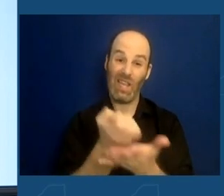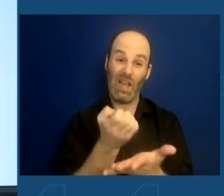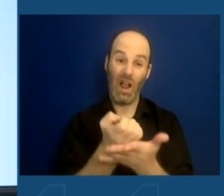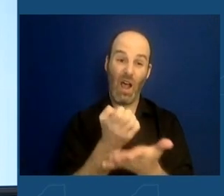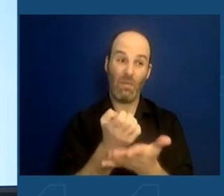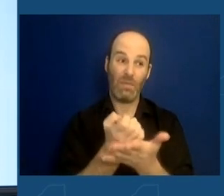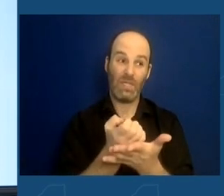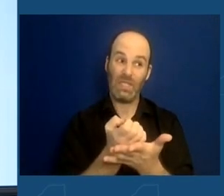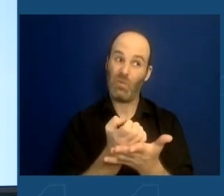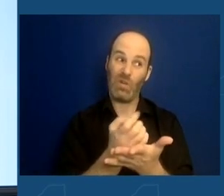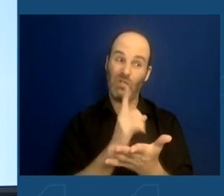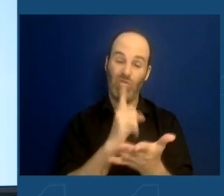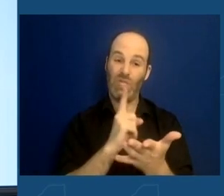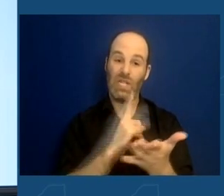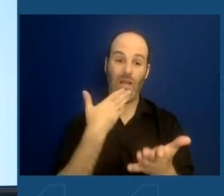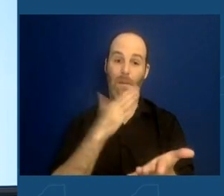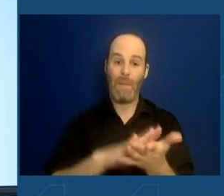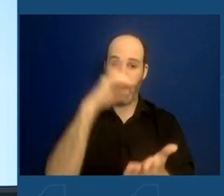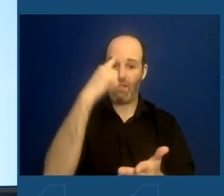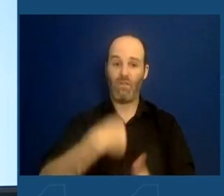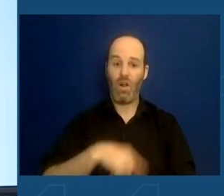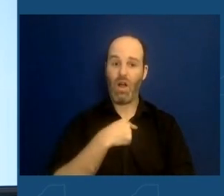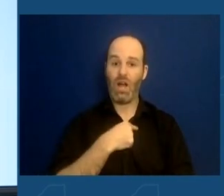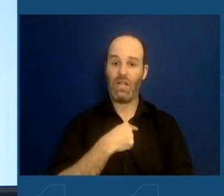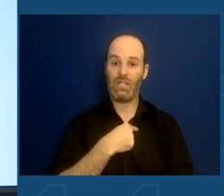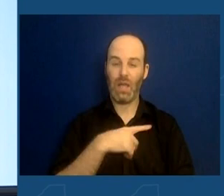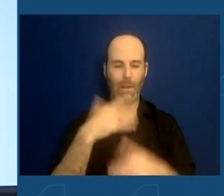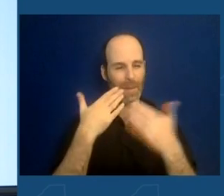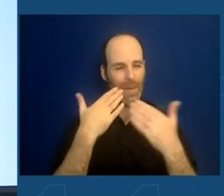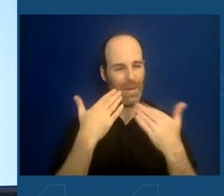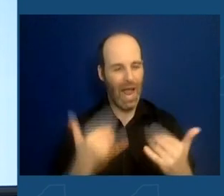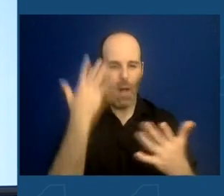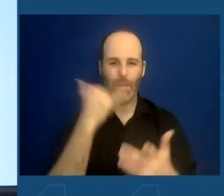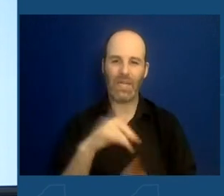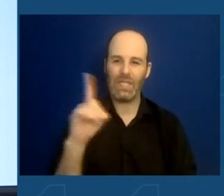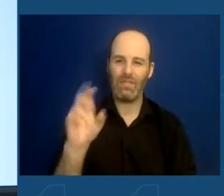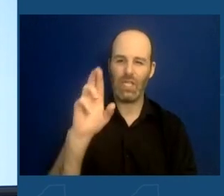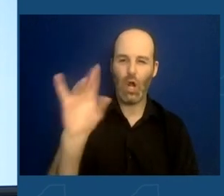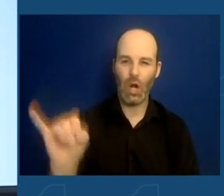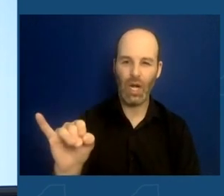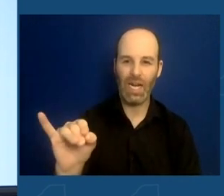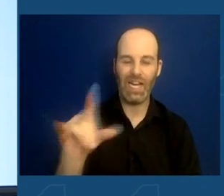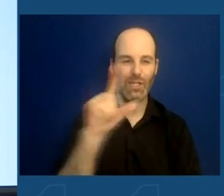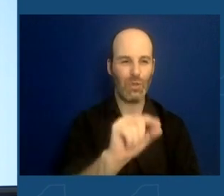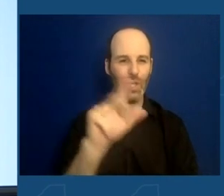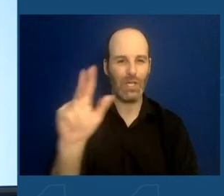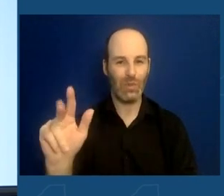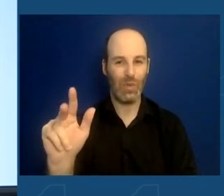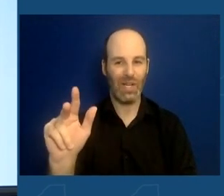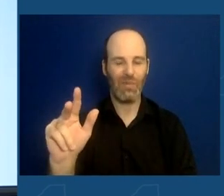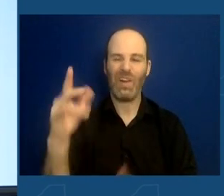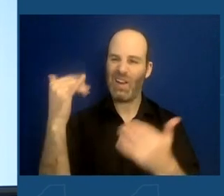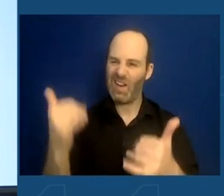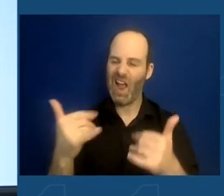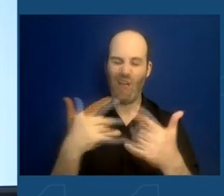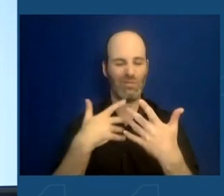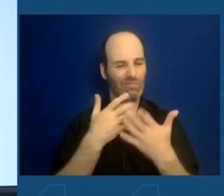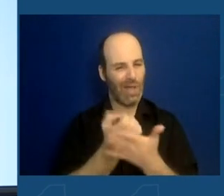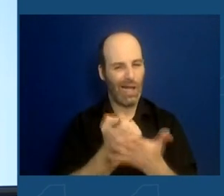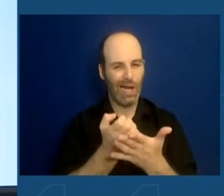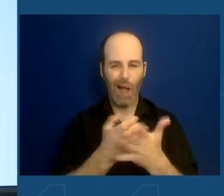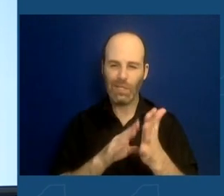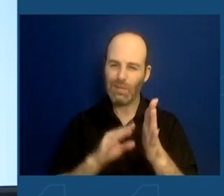was. But now, thanks to the DRI, in 2023, the tide is now with us. And because of the DRI